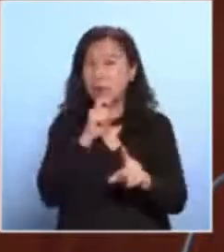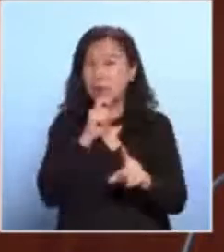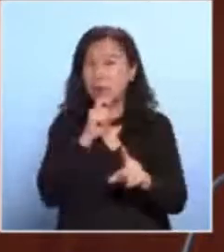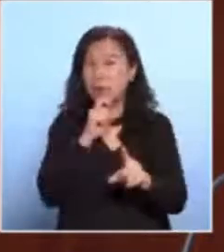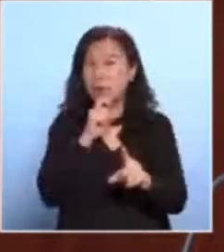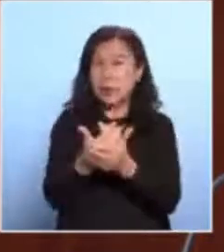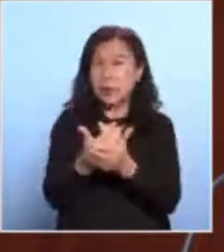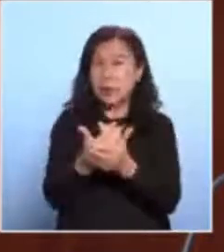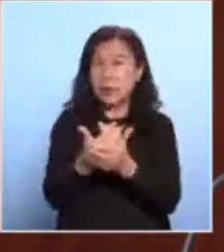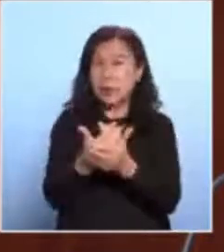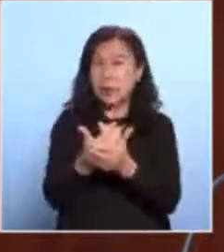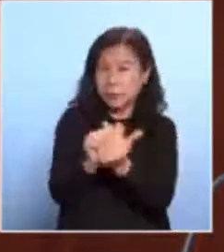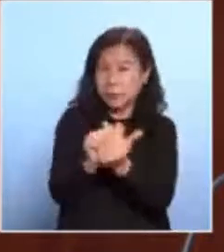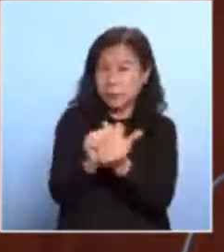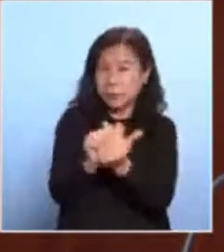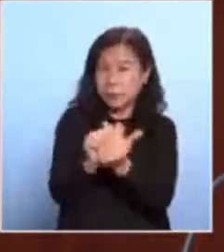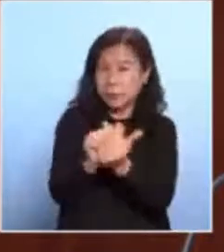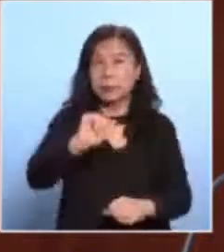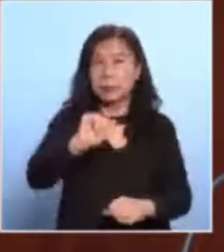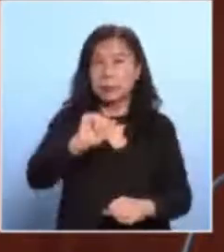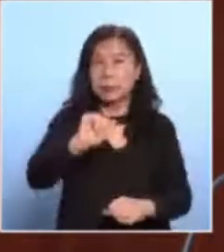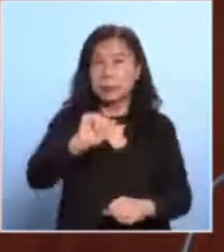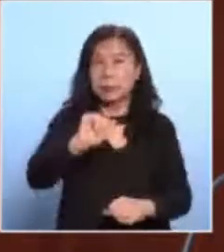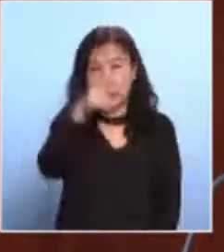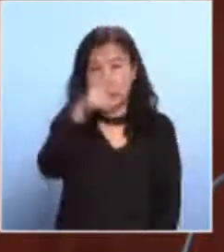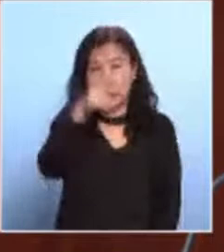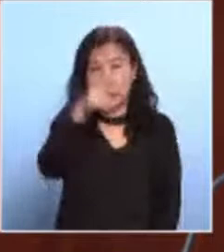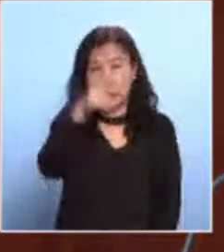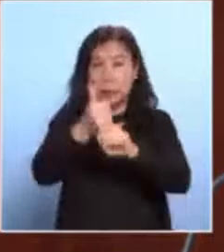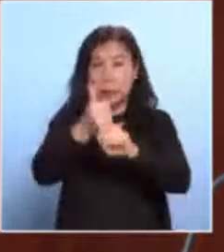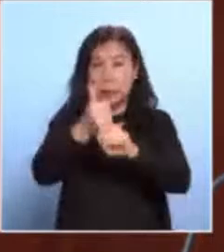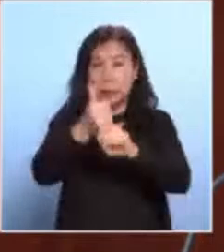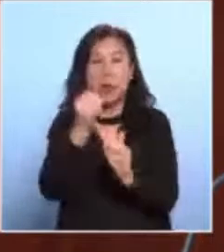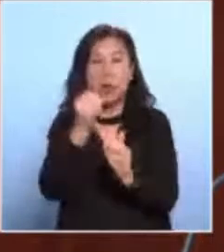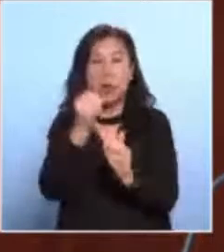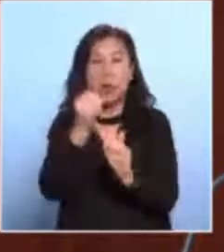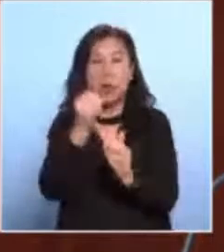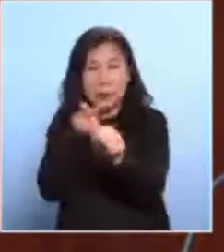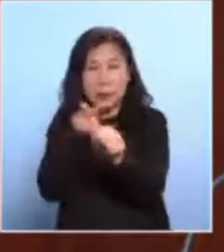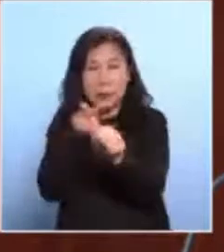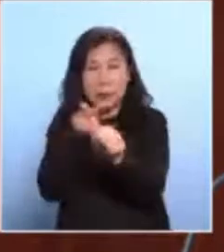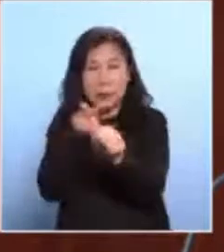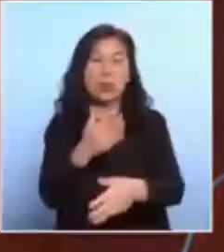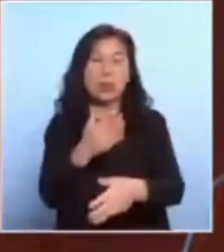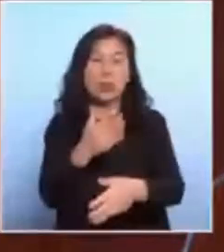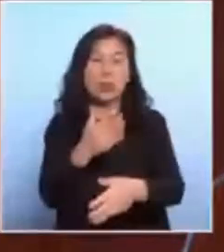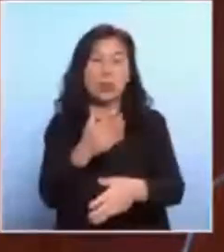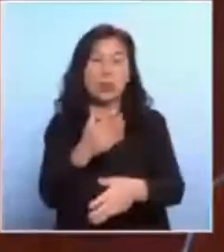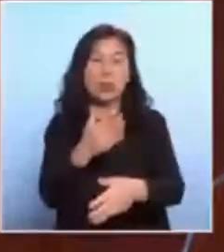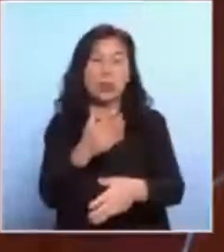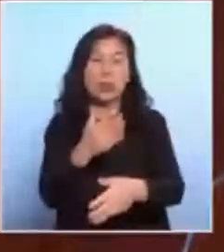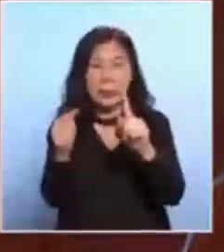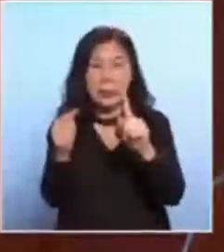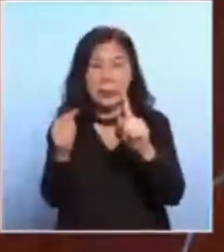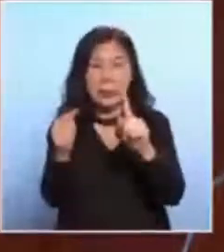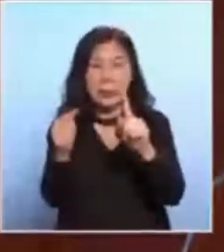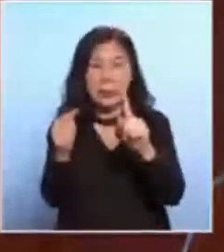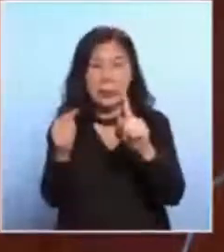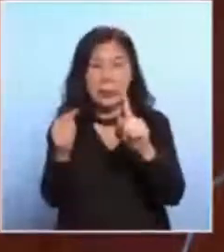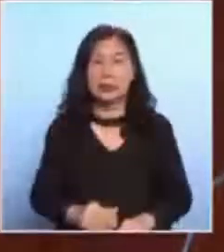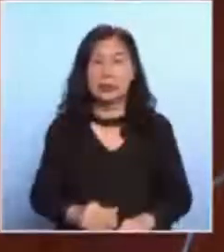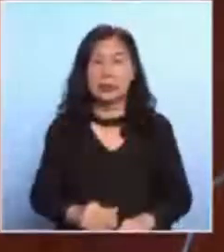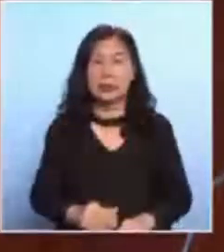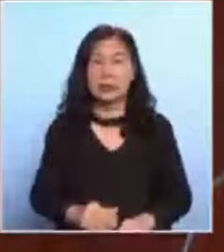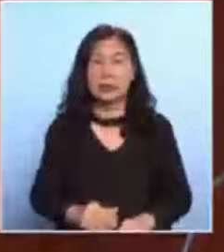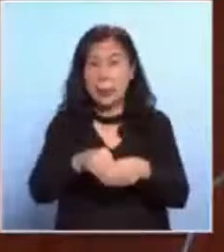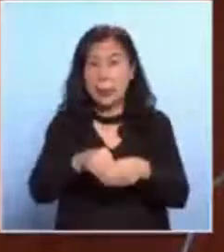community. The government is committed to supporting carers of elderly and carers of persons with disabilities, including providing financial